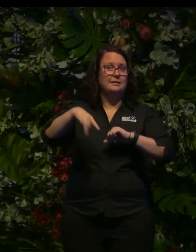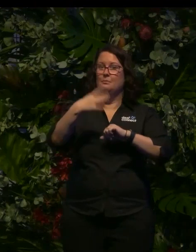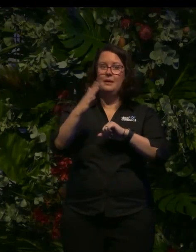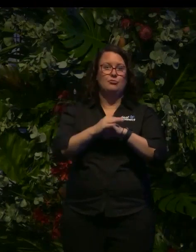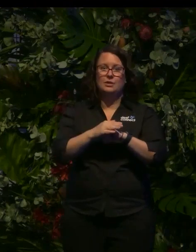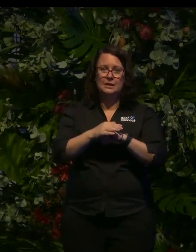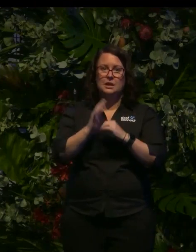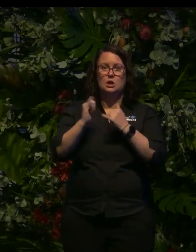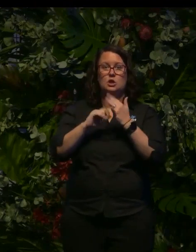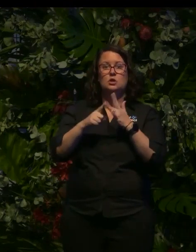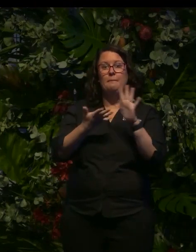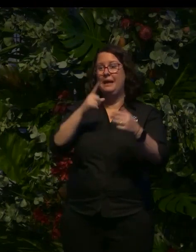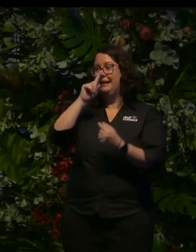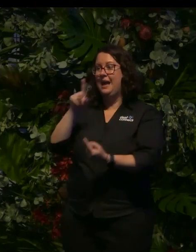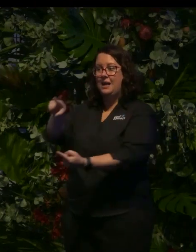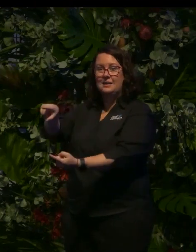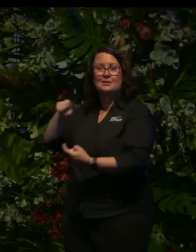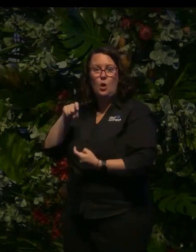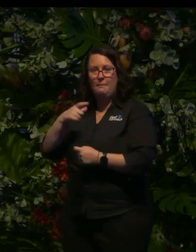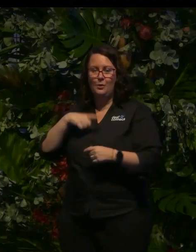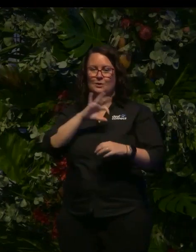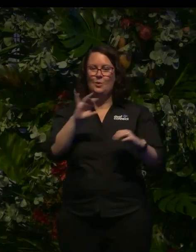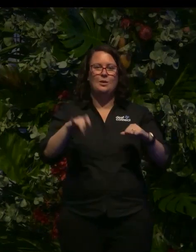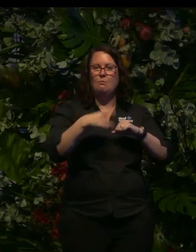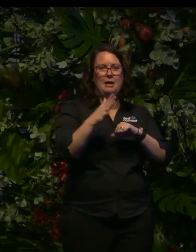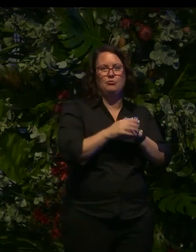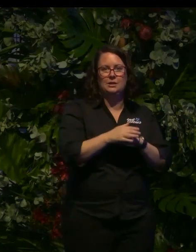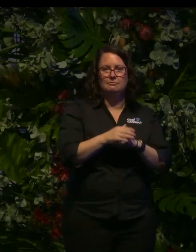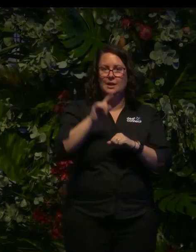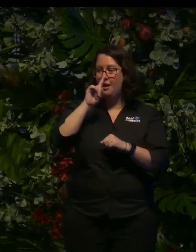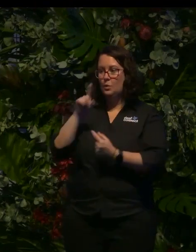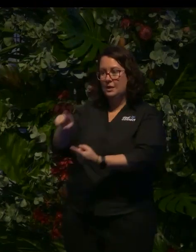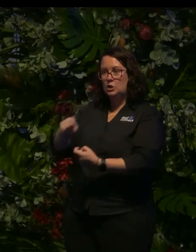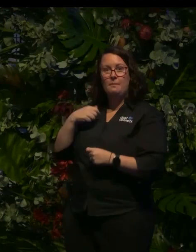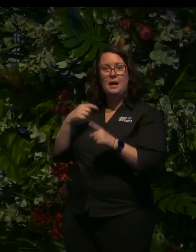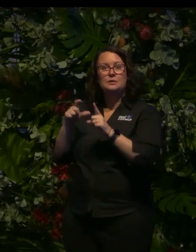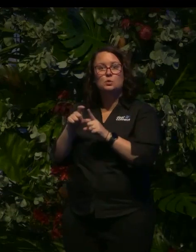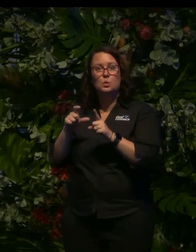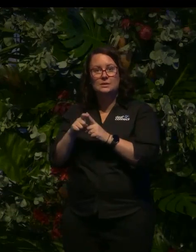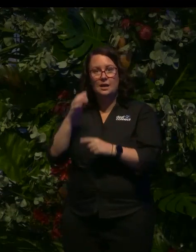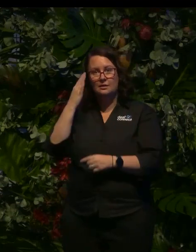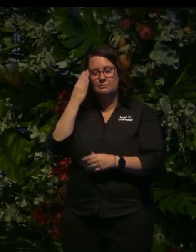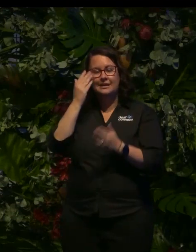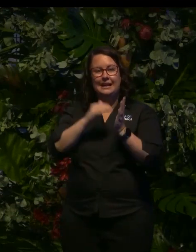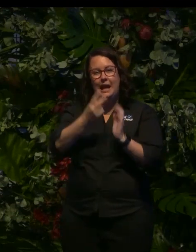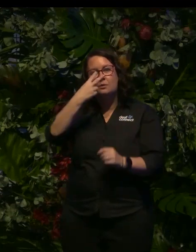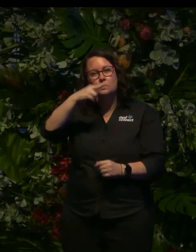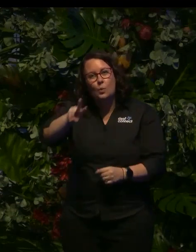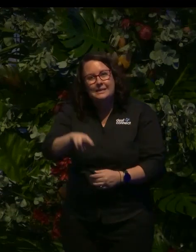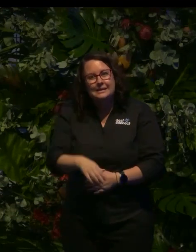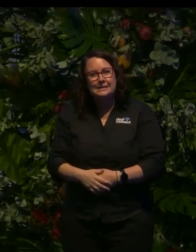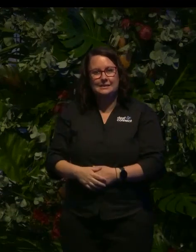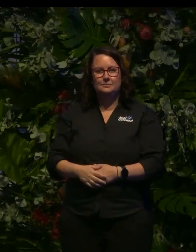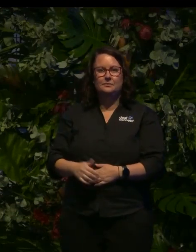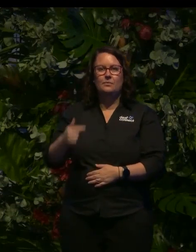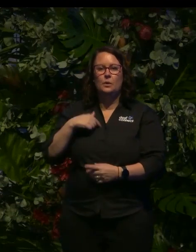that adoption is not the choice for LGBTIQ, and I couldn't adopt my daughter. She is now 20 years old. We